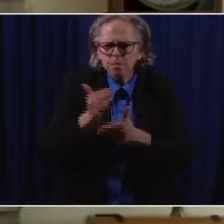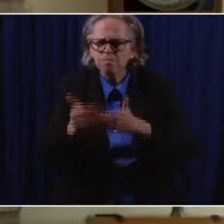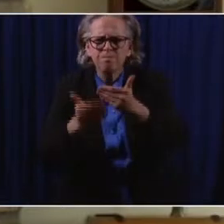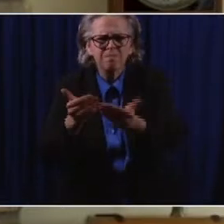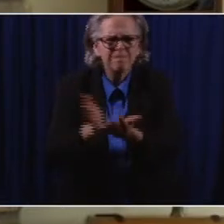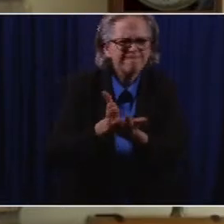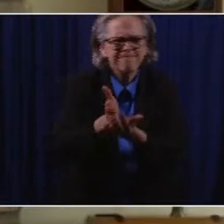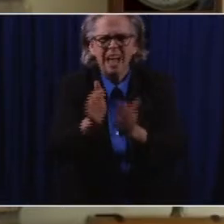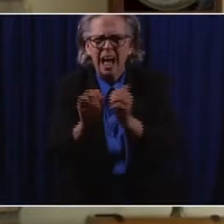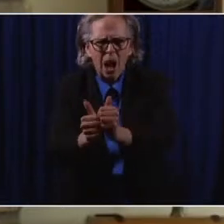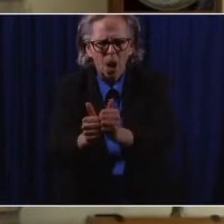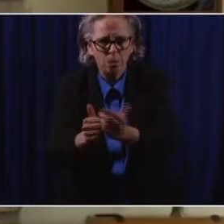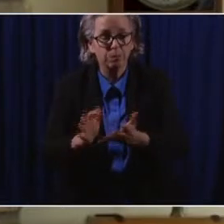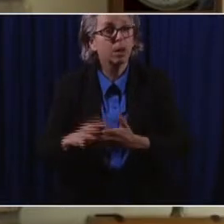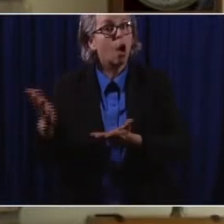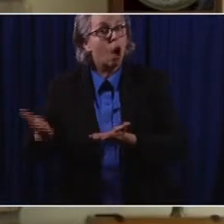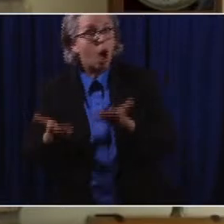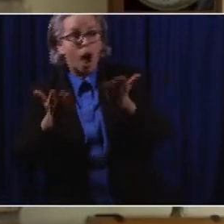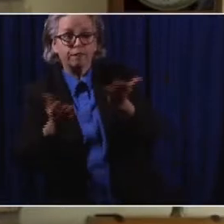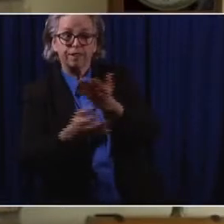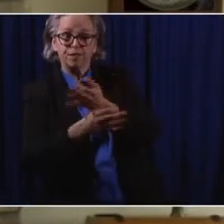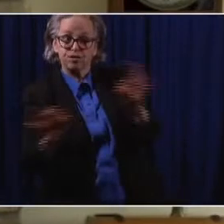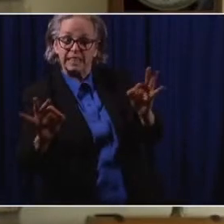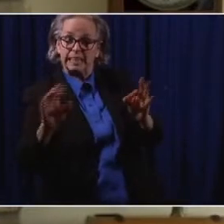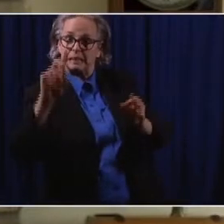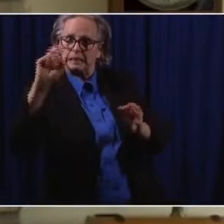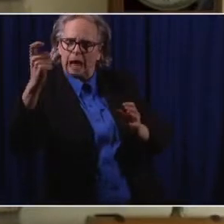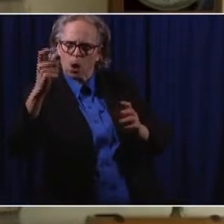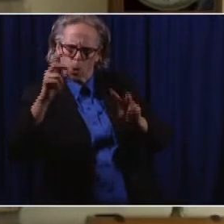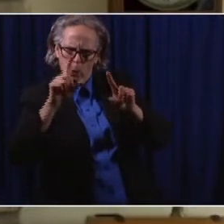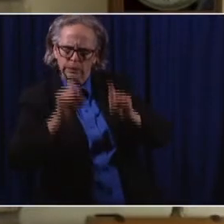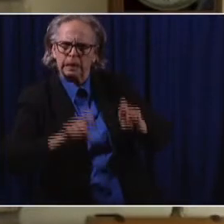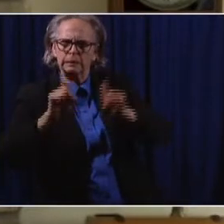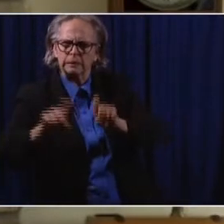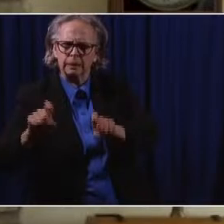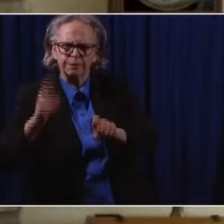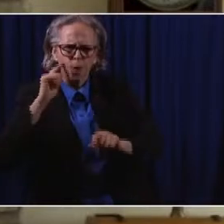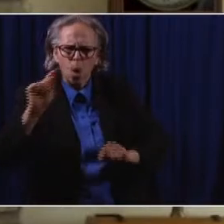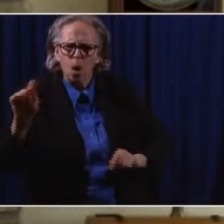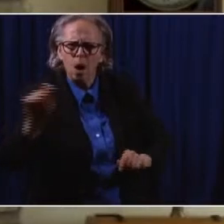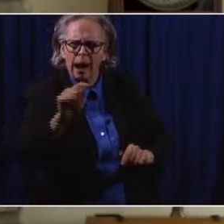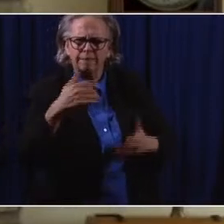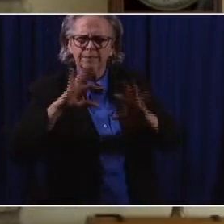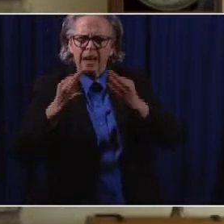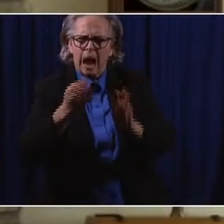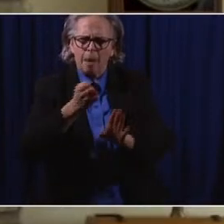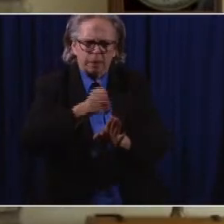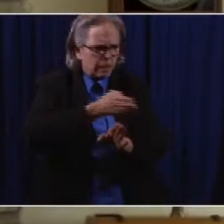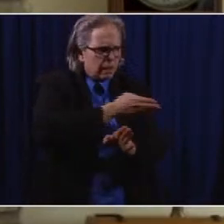testing to those who qualify. For help or information, call